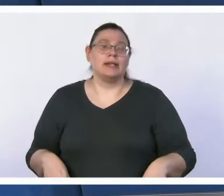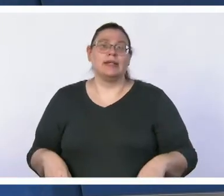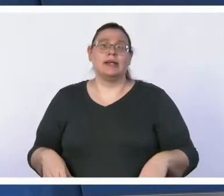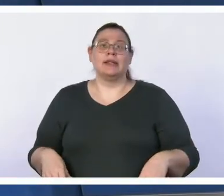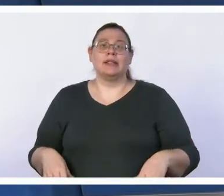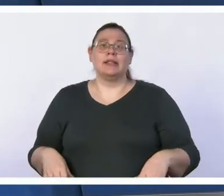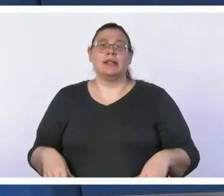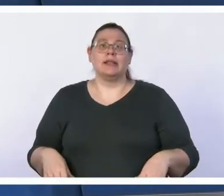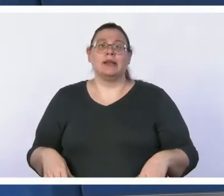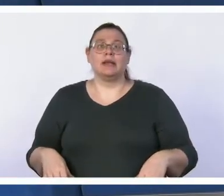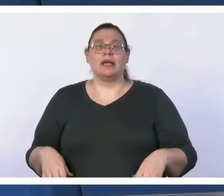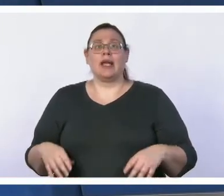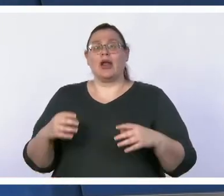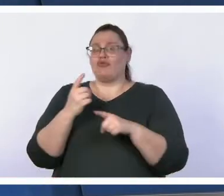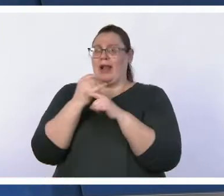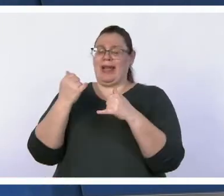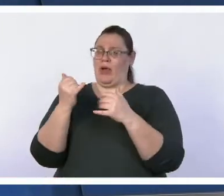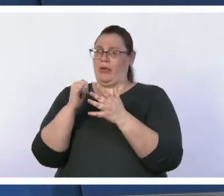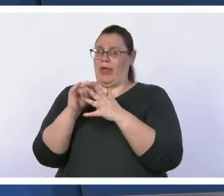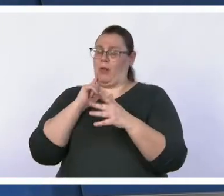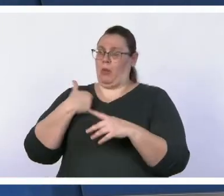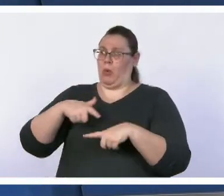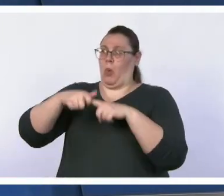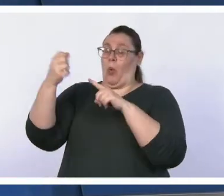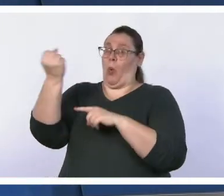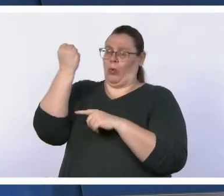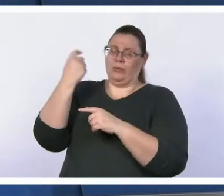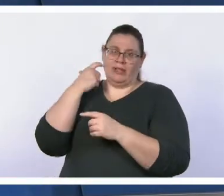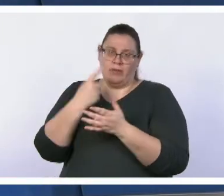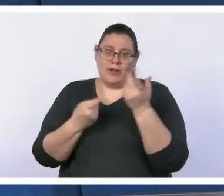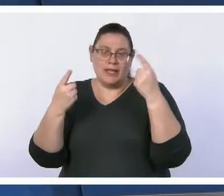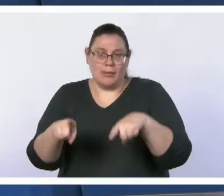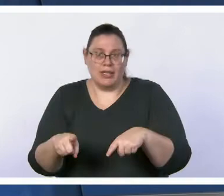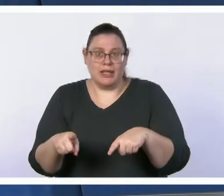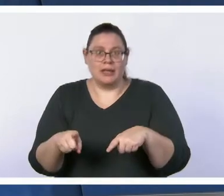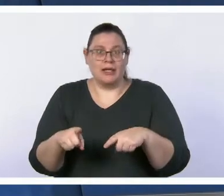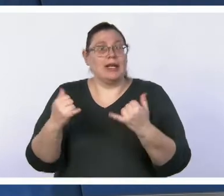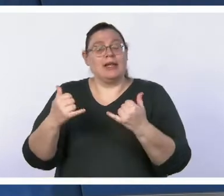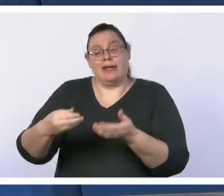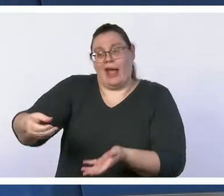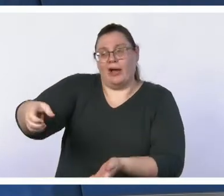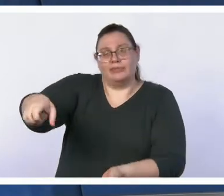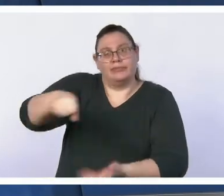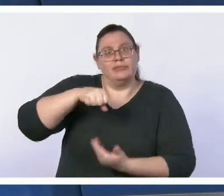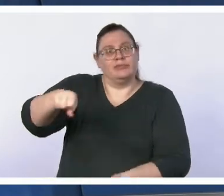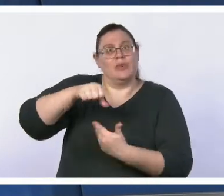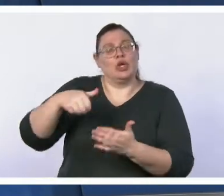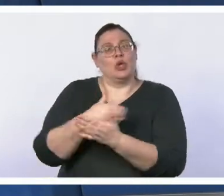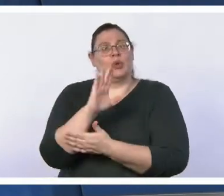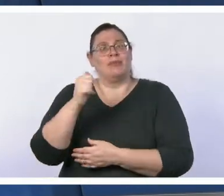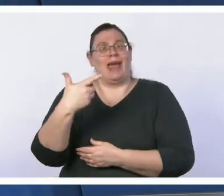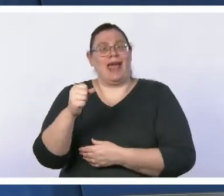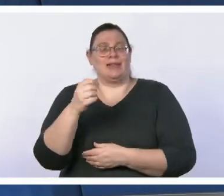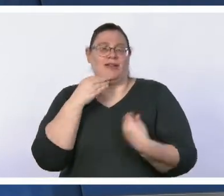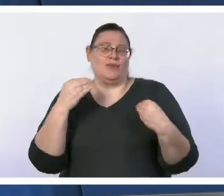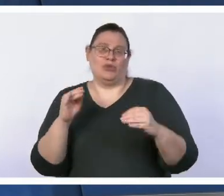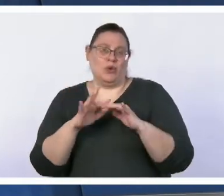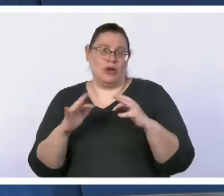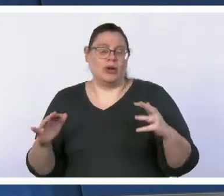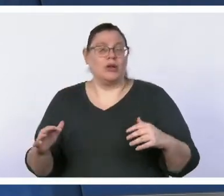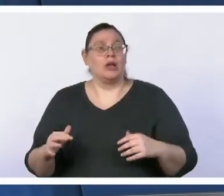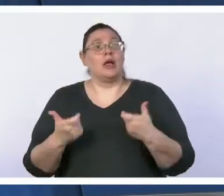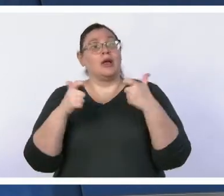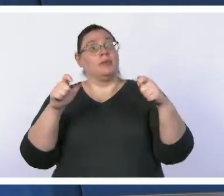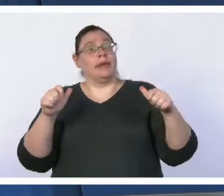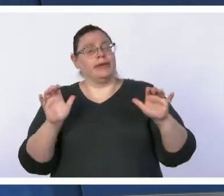at pause right now because of what's gone on. We all are now getting new bags at the grocery store, et cetera. There was a big push